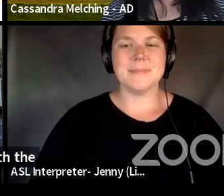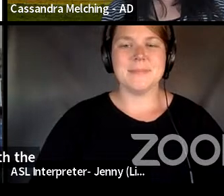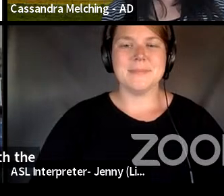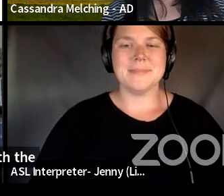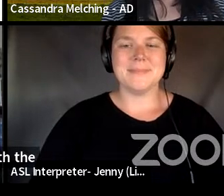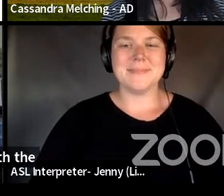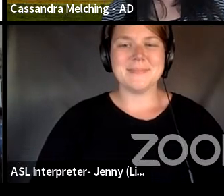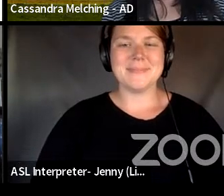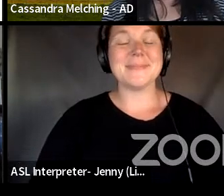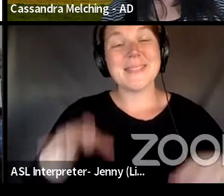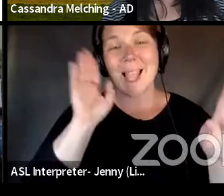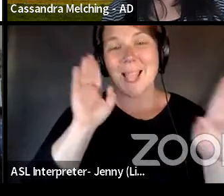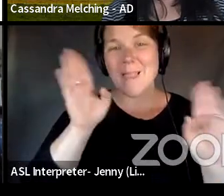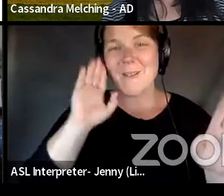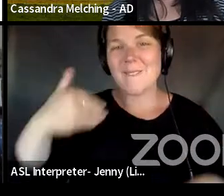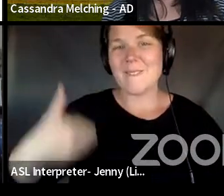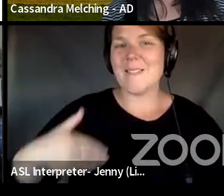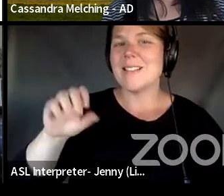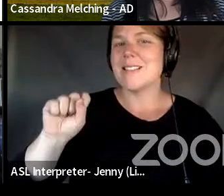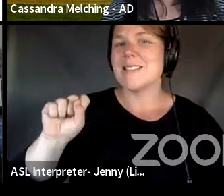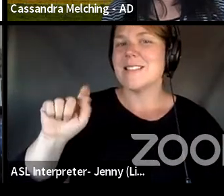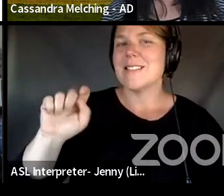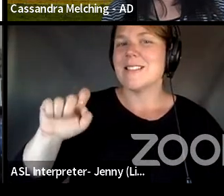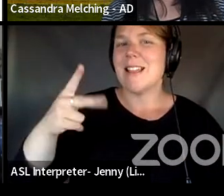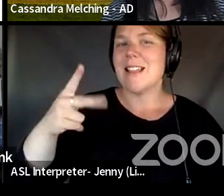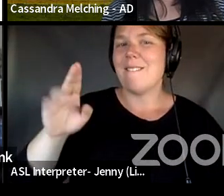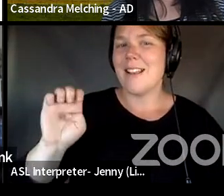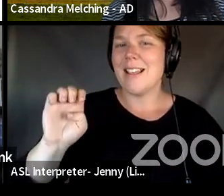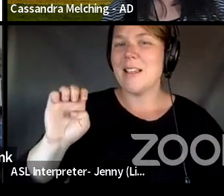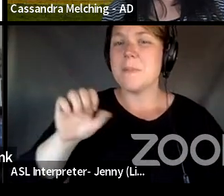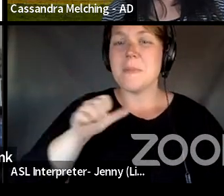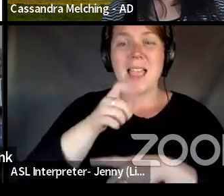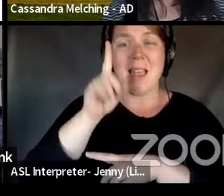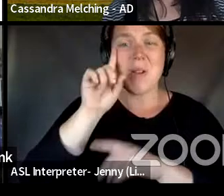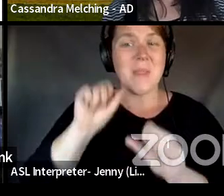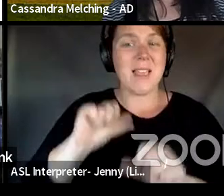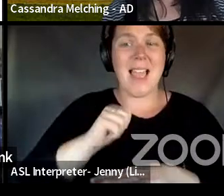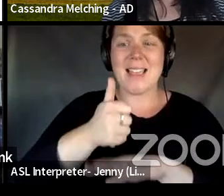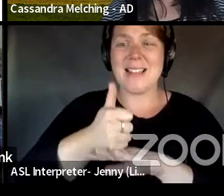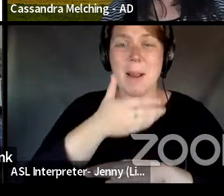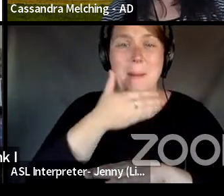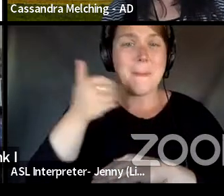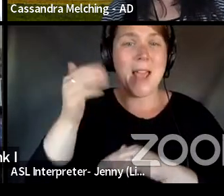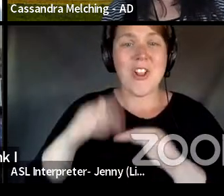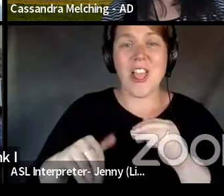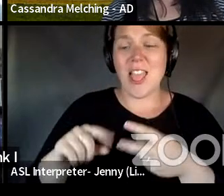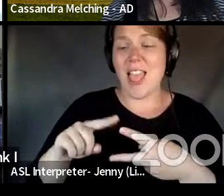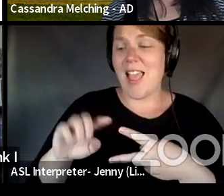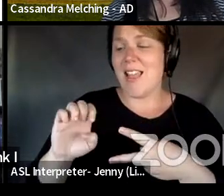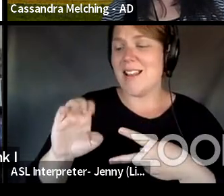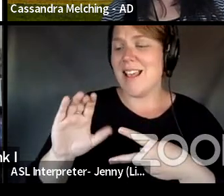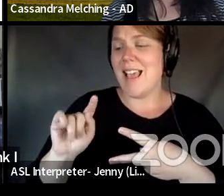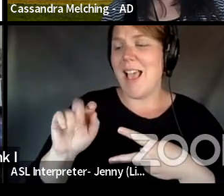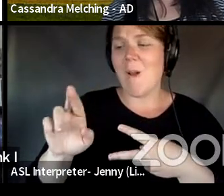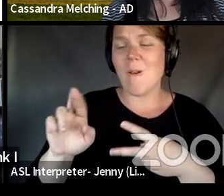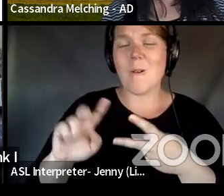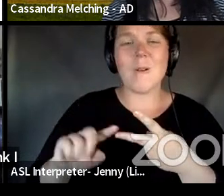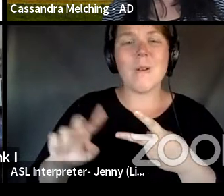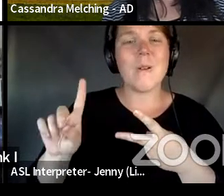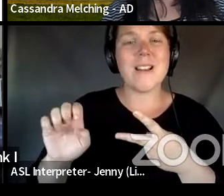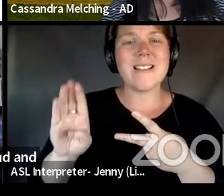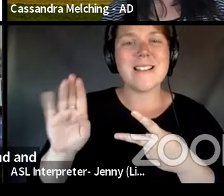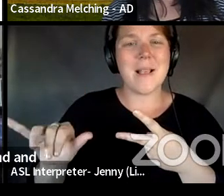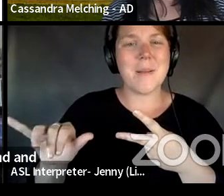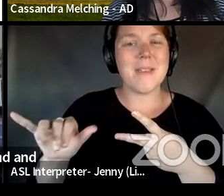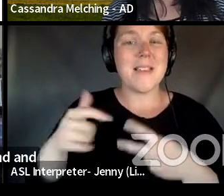Hello, everyone. This is Stephanie. I don't think I could have really set it up better than Hector and Debbie already did. So